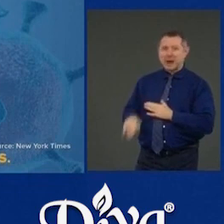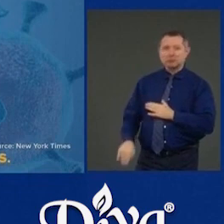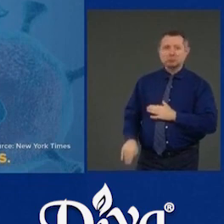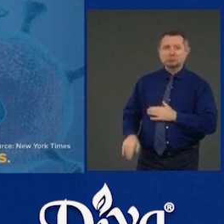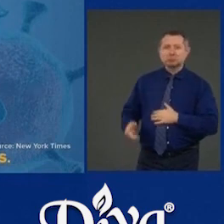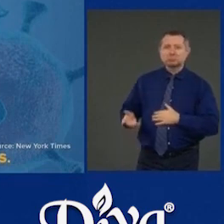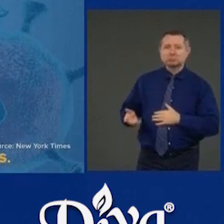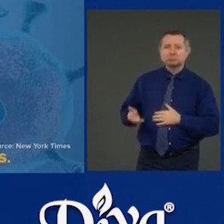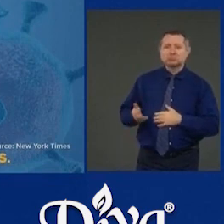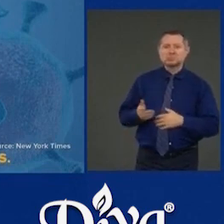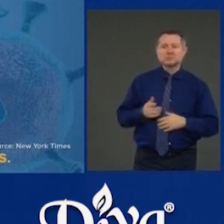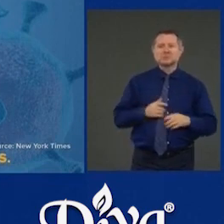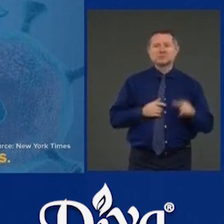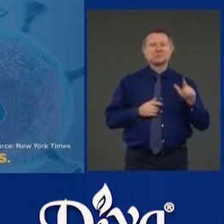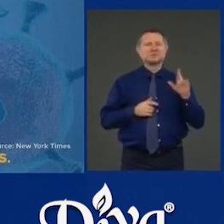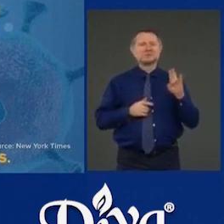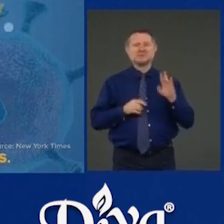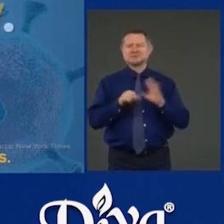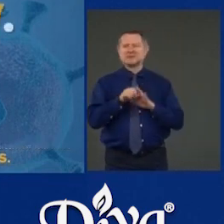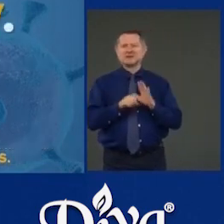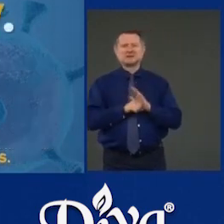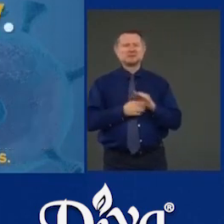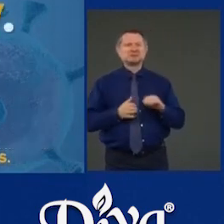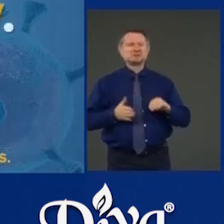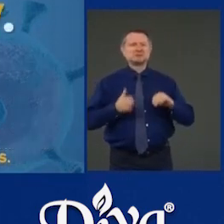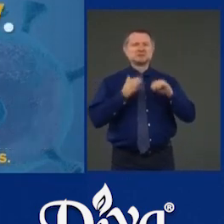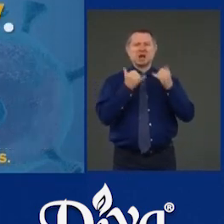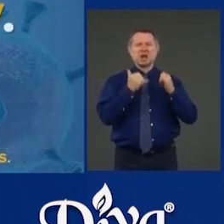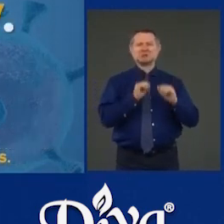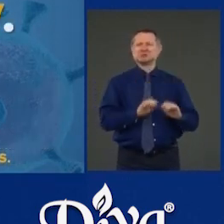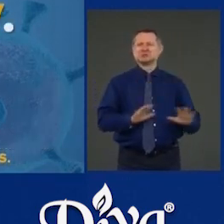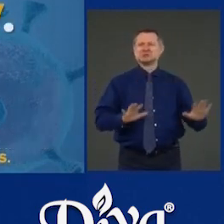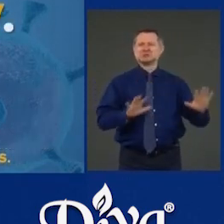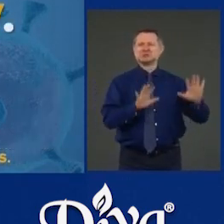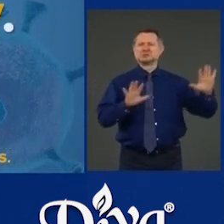states going up. So,